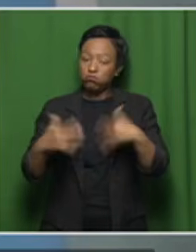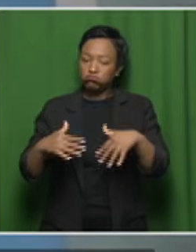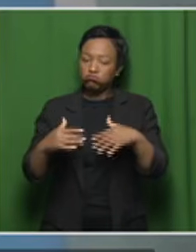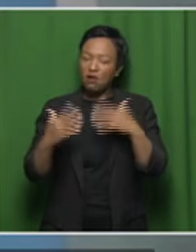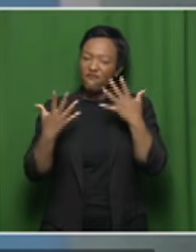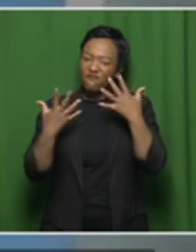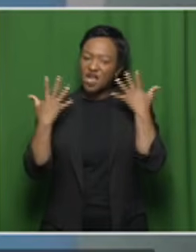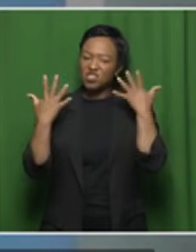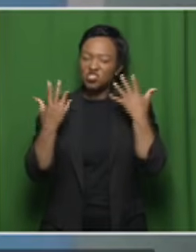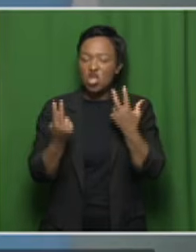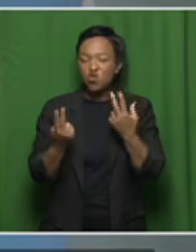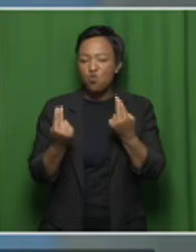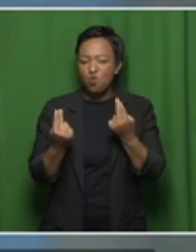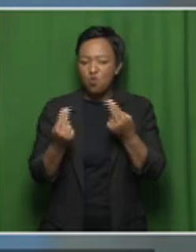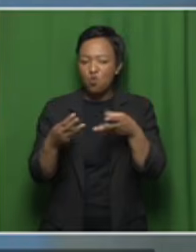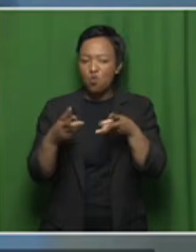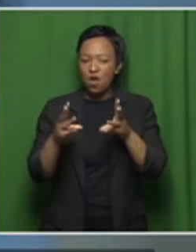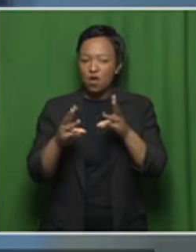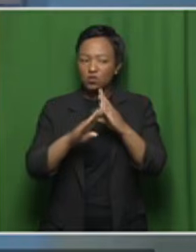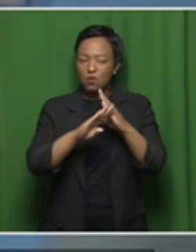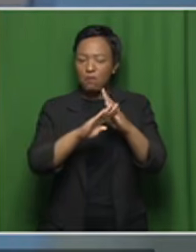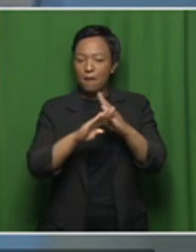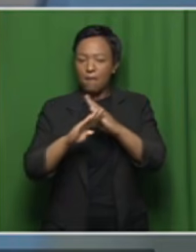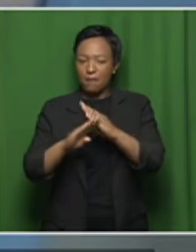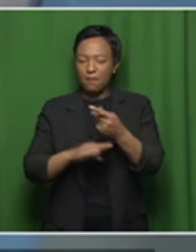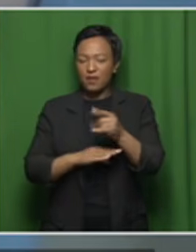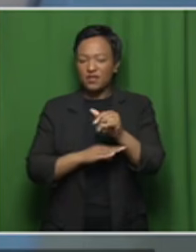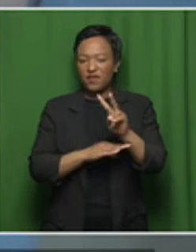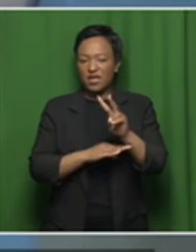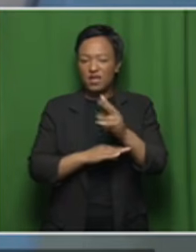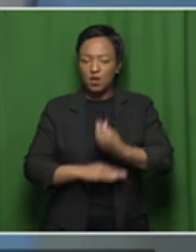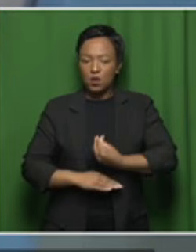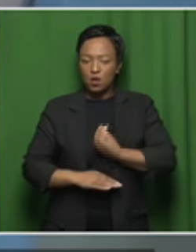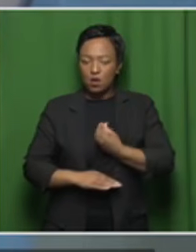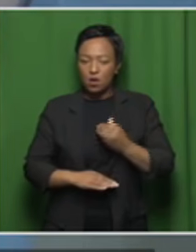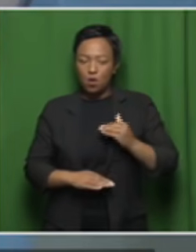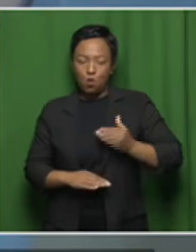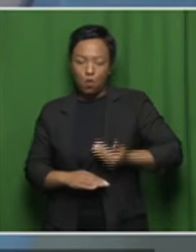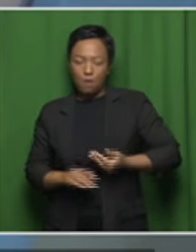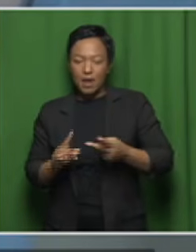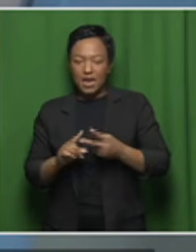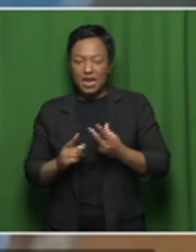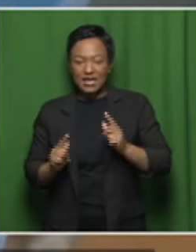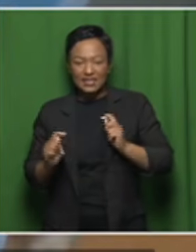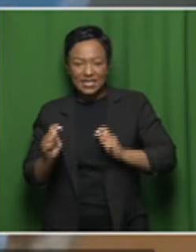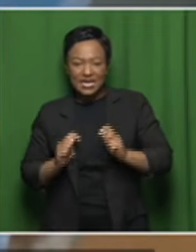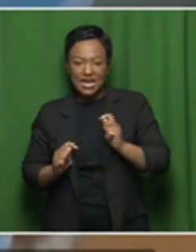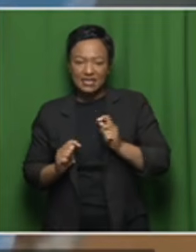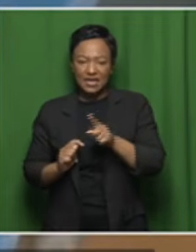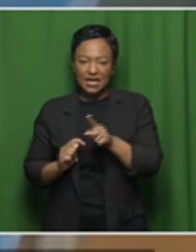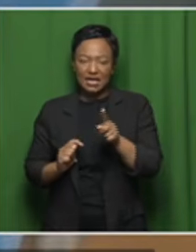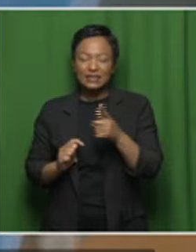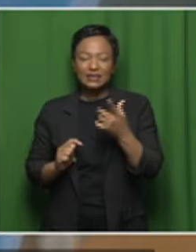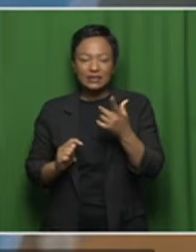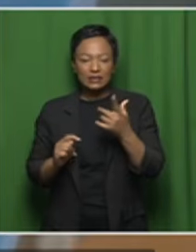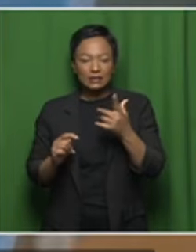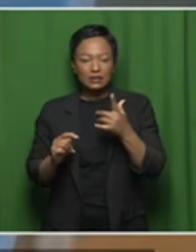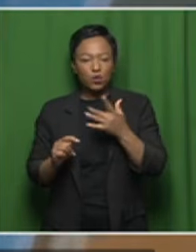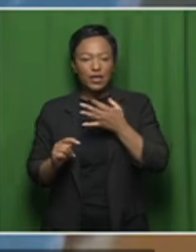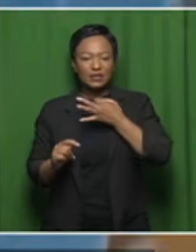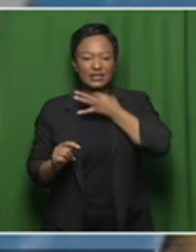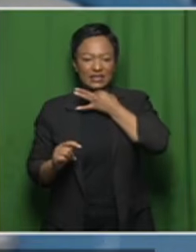HIV prevention among the youth. This as young women and teenage girls remain at a higher risk of HIV